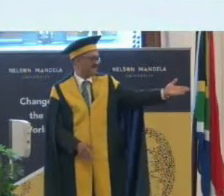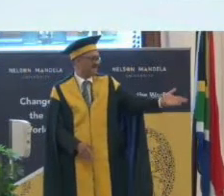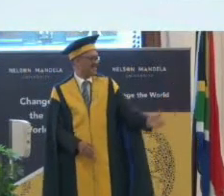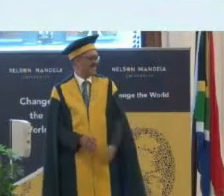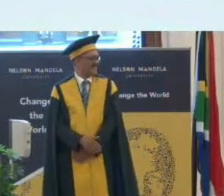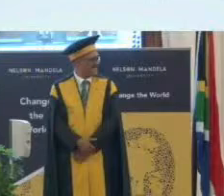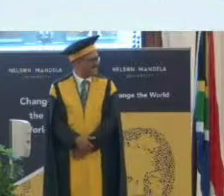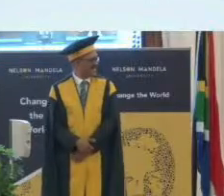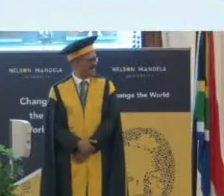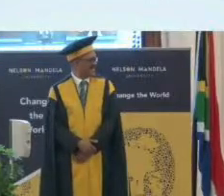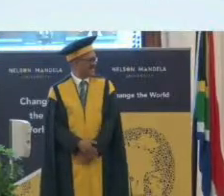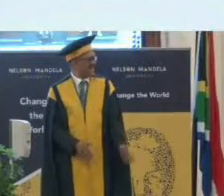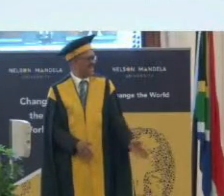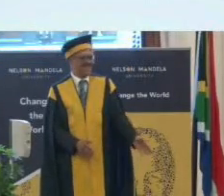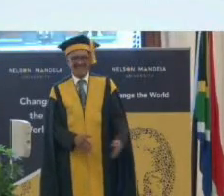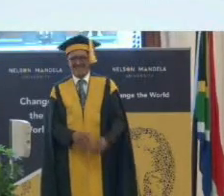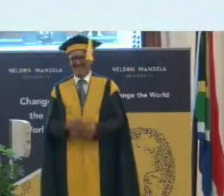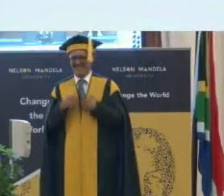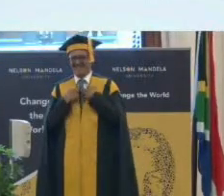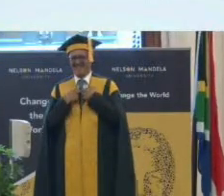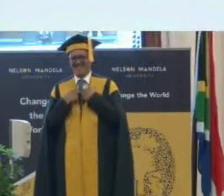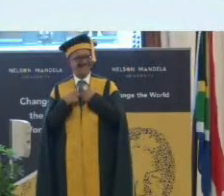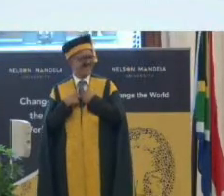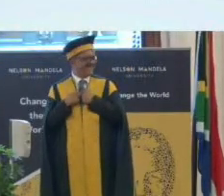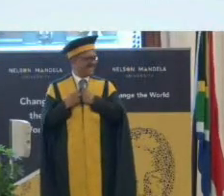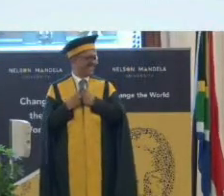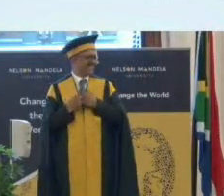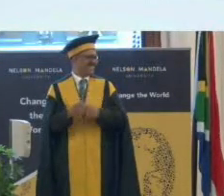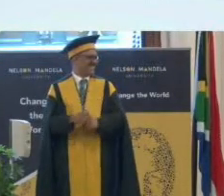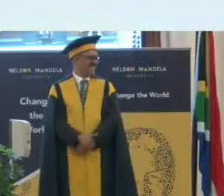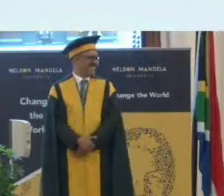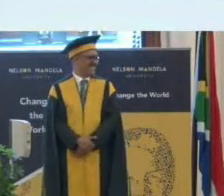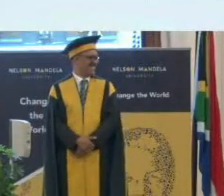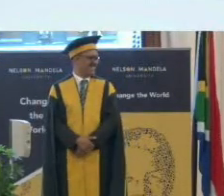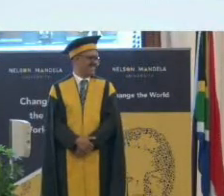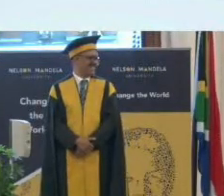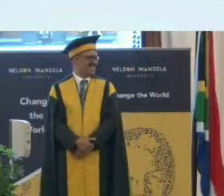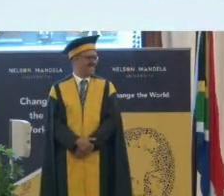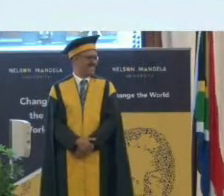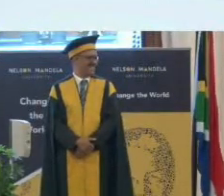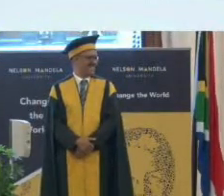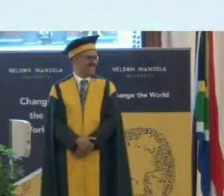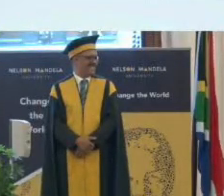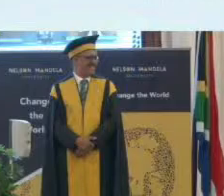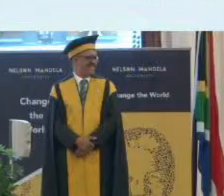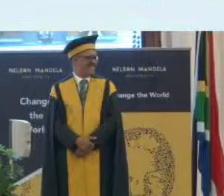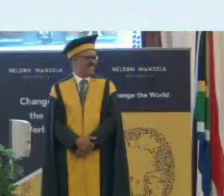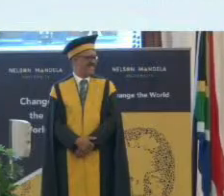You don't have a card. You don't have a card. Let out.